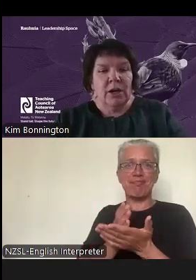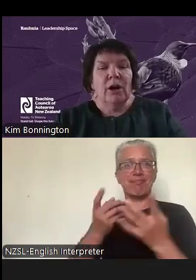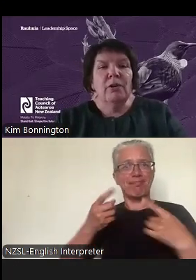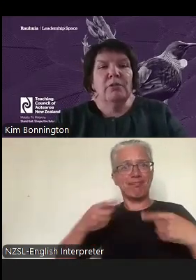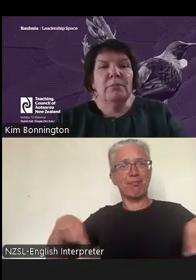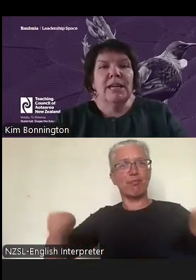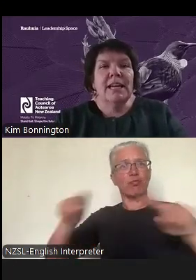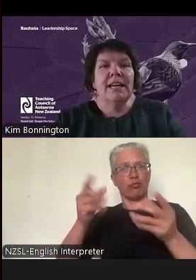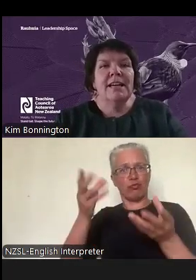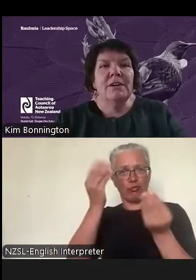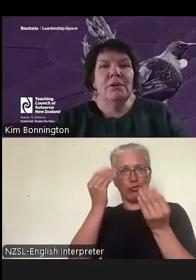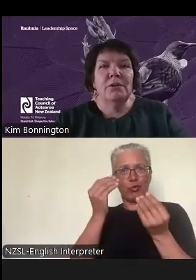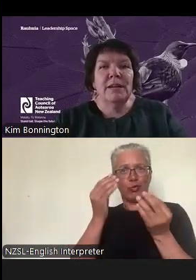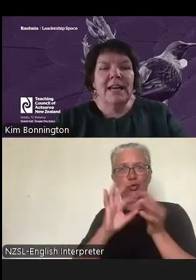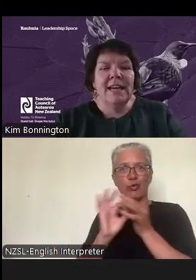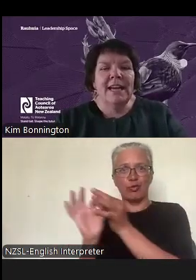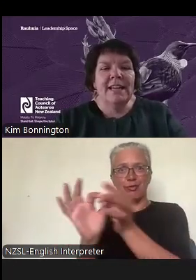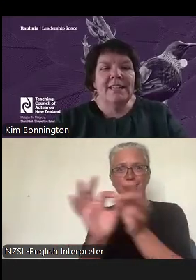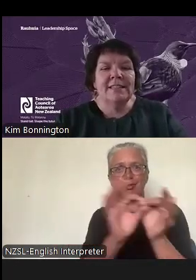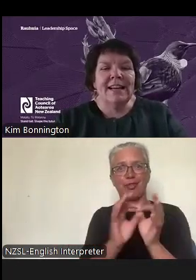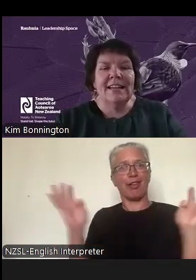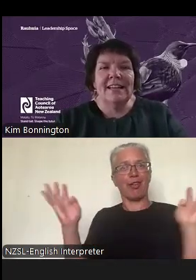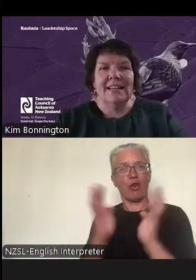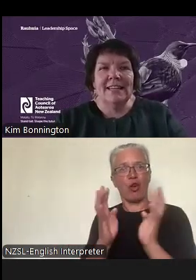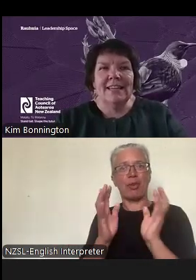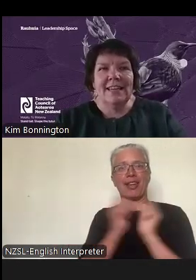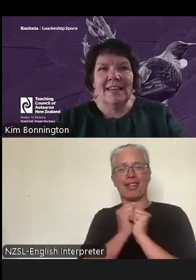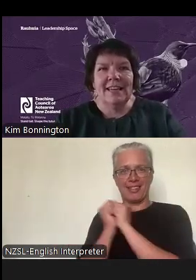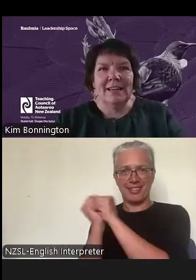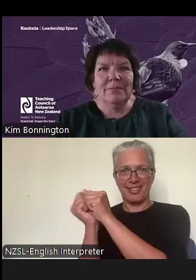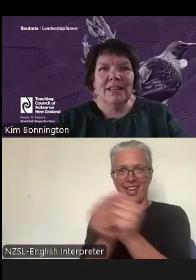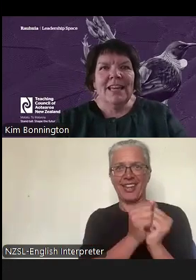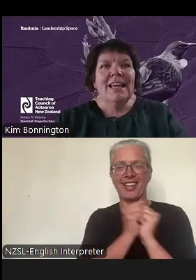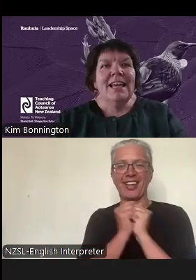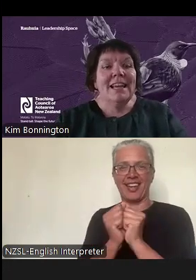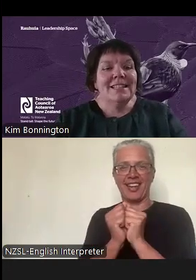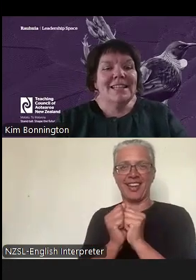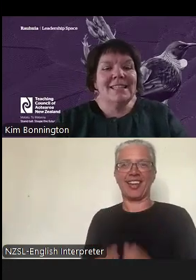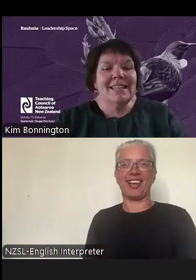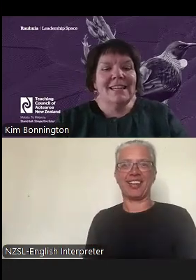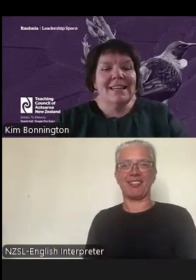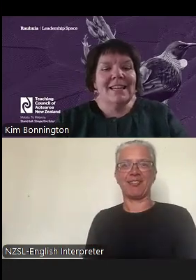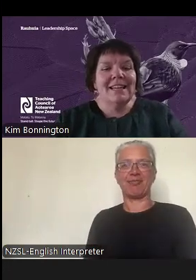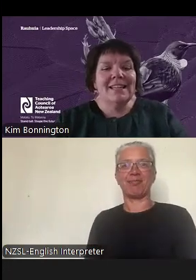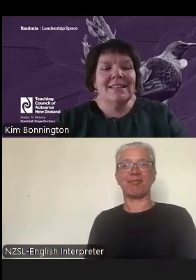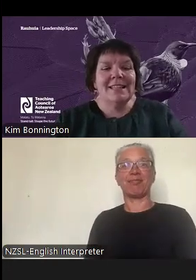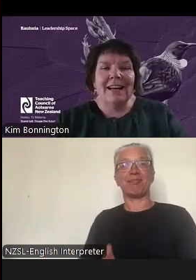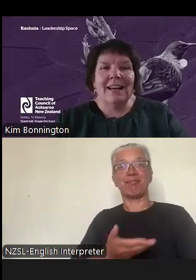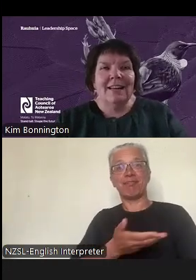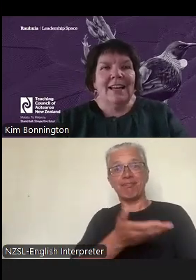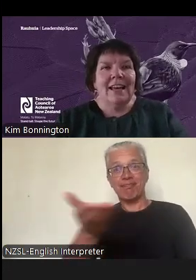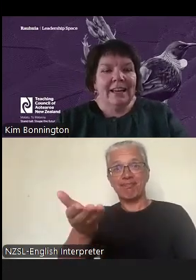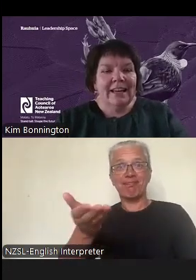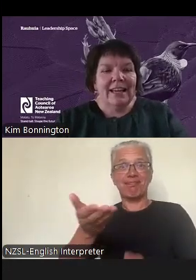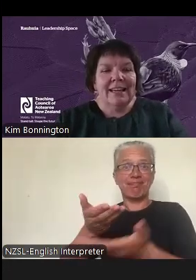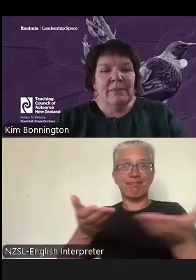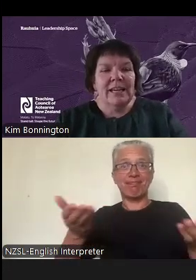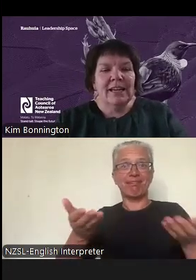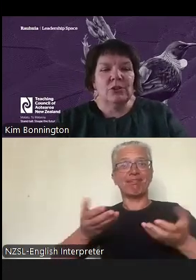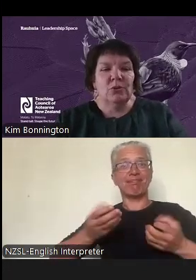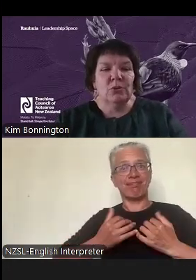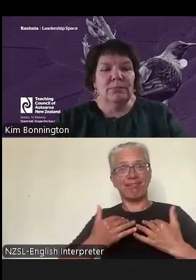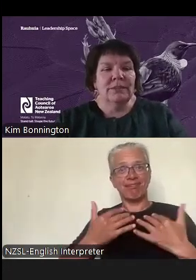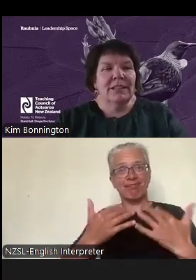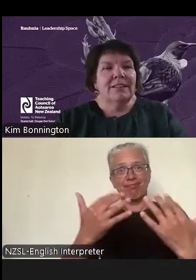ako. Home e, hui e, tai ki e. E te ti, e te tā, e ngā